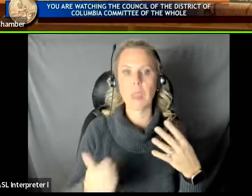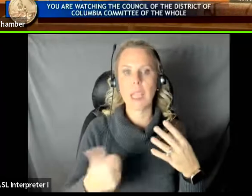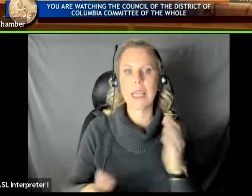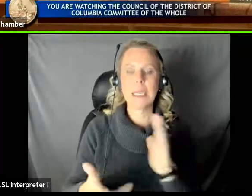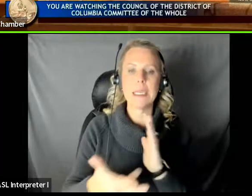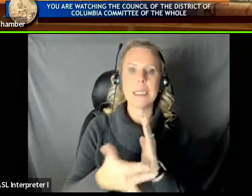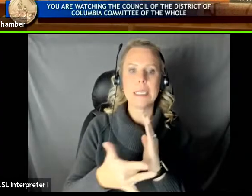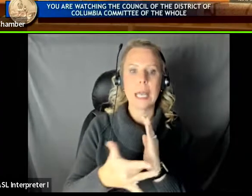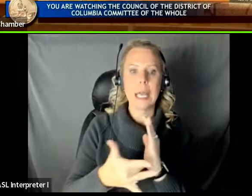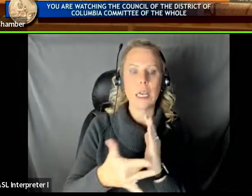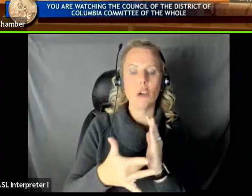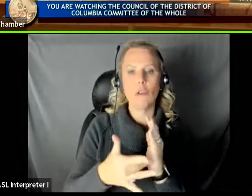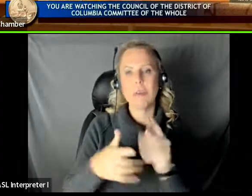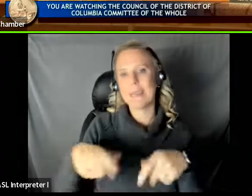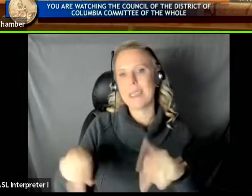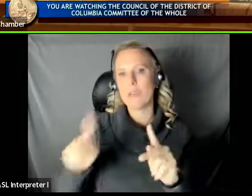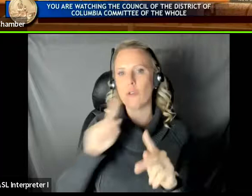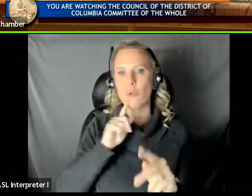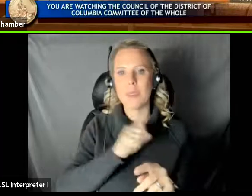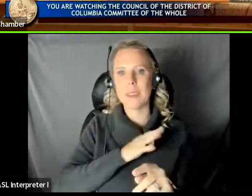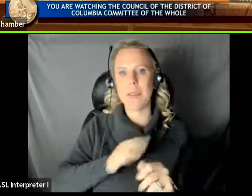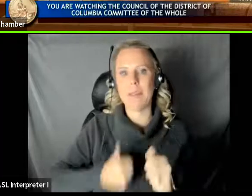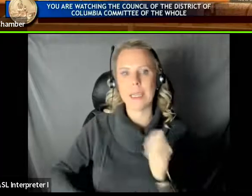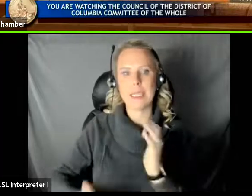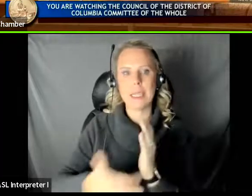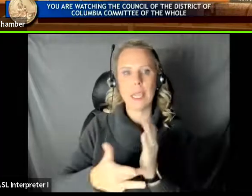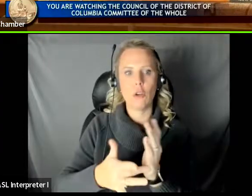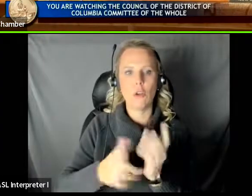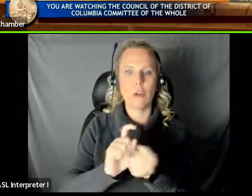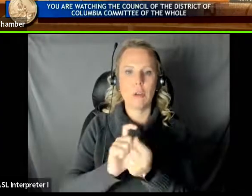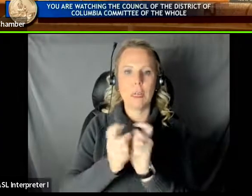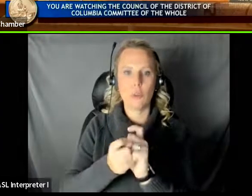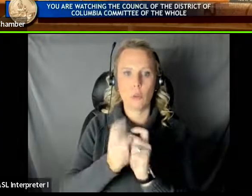and editorial changes. Is there discussion?